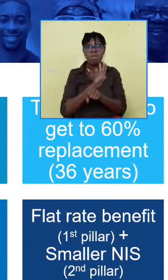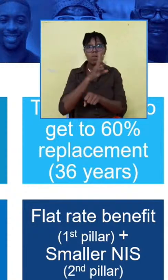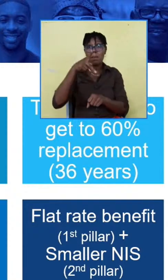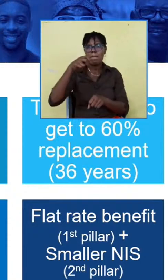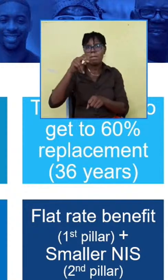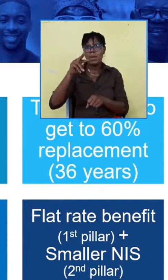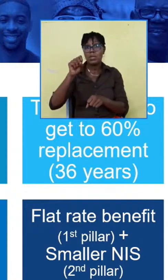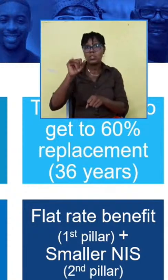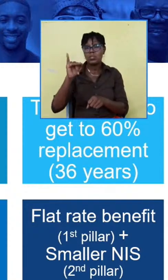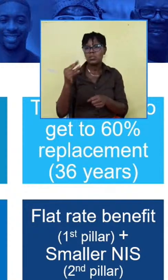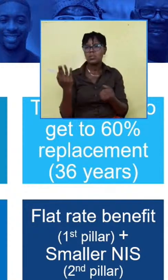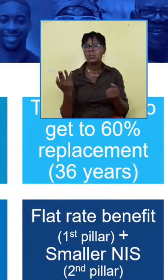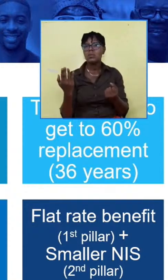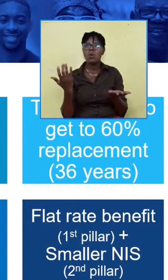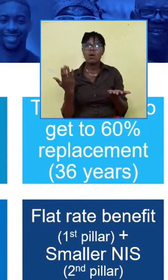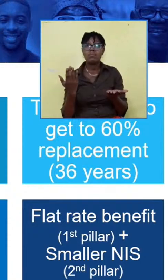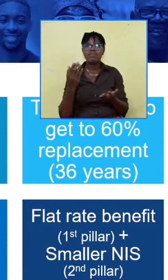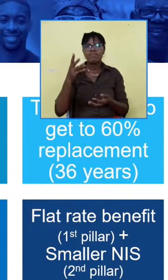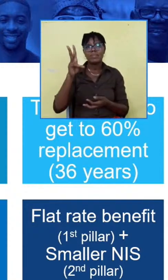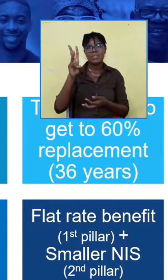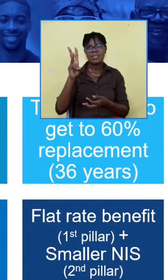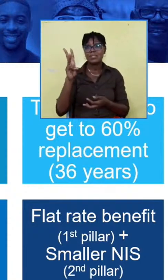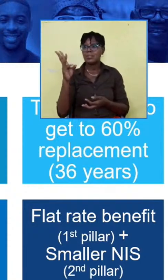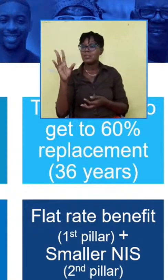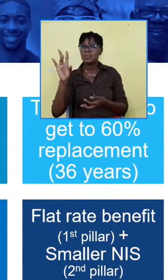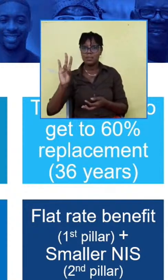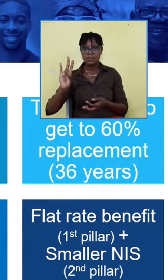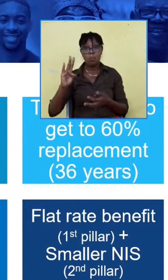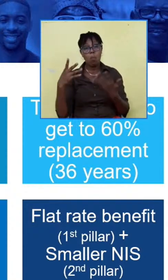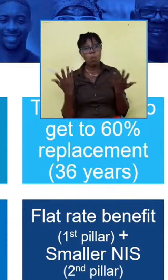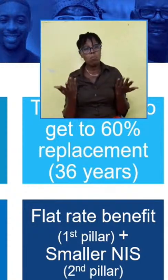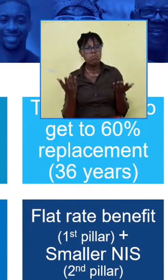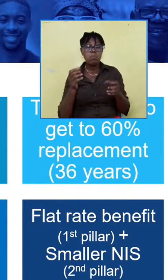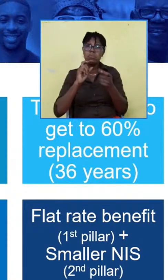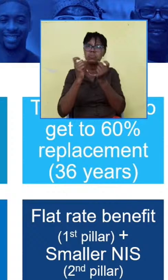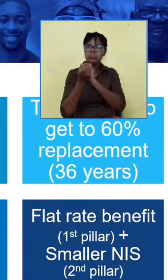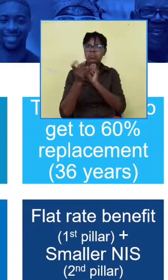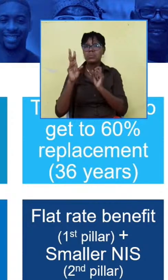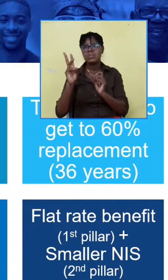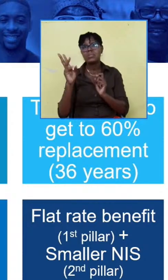unreduced is 67. That could be made 68 or 69, maybe 70.